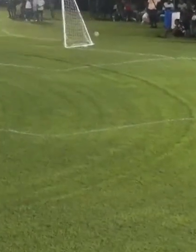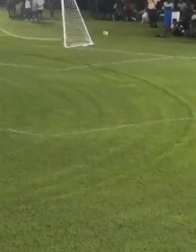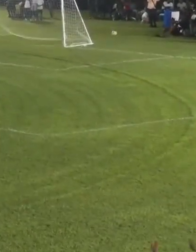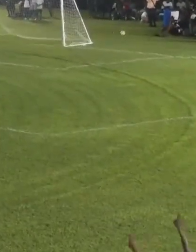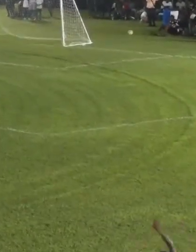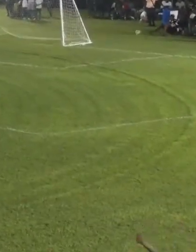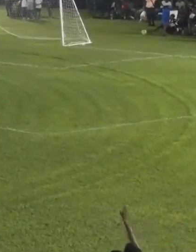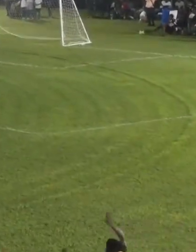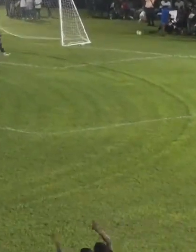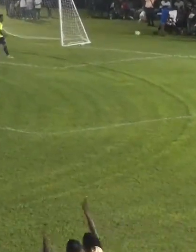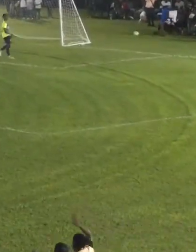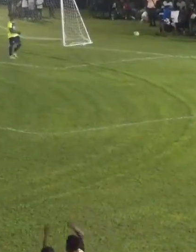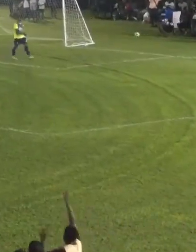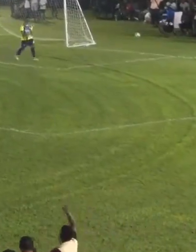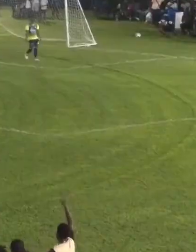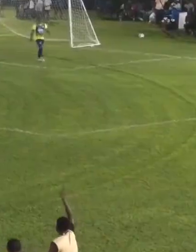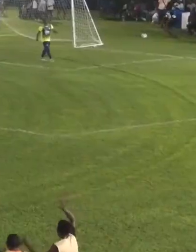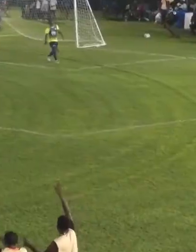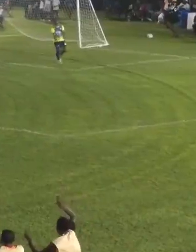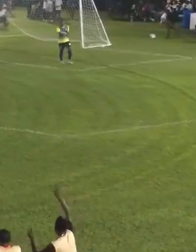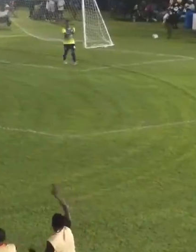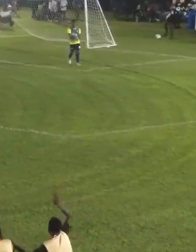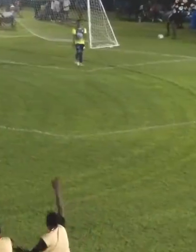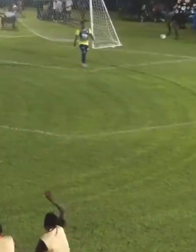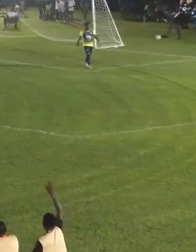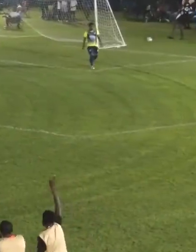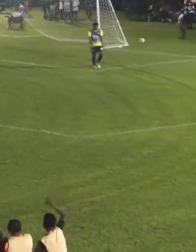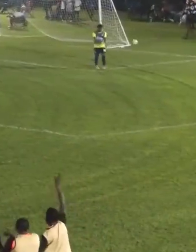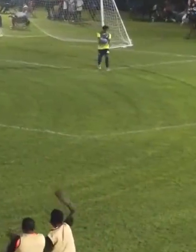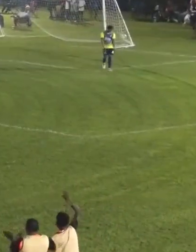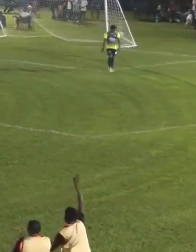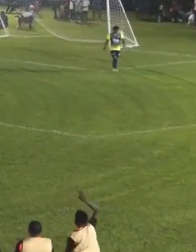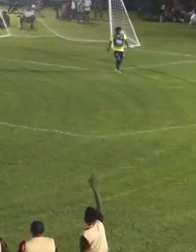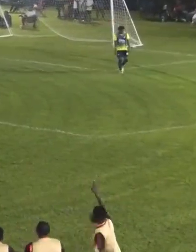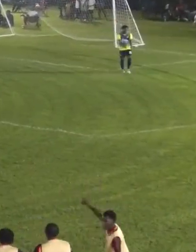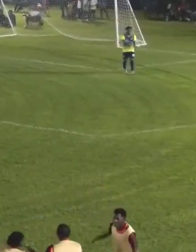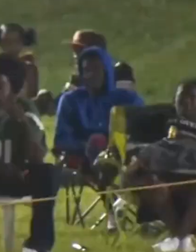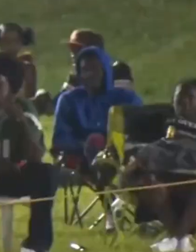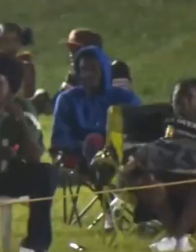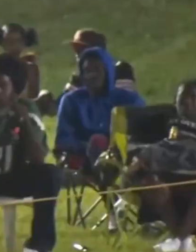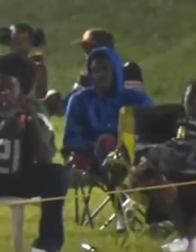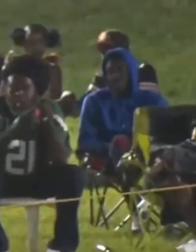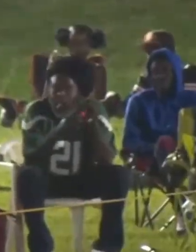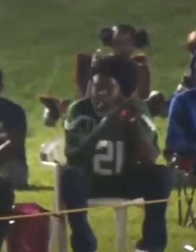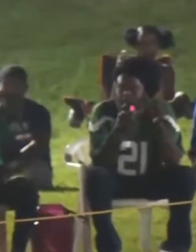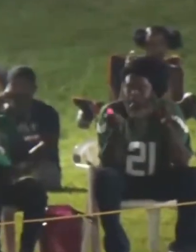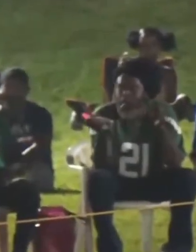chance! Sloppy work, and your pass